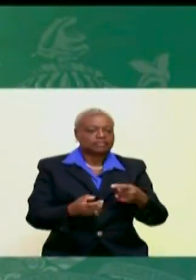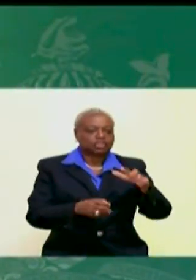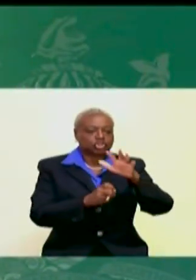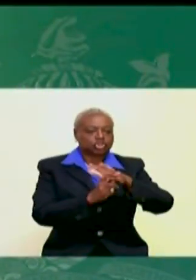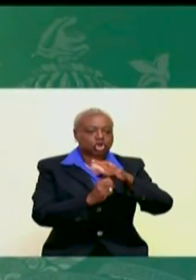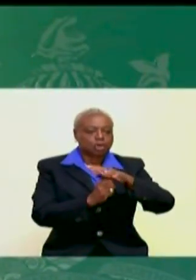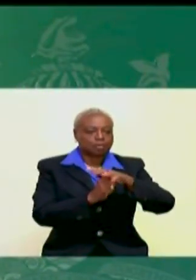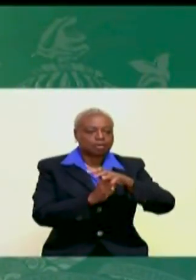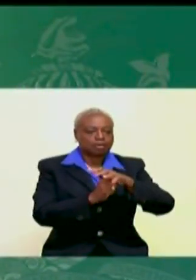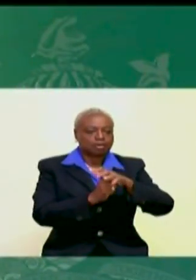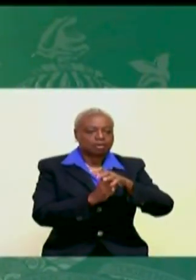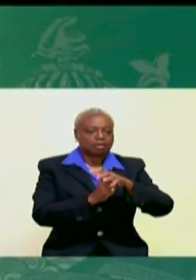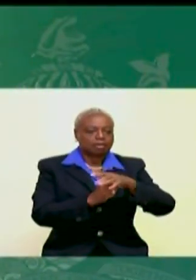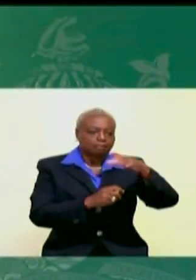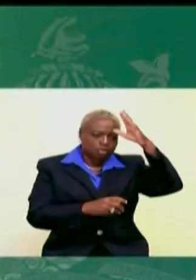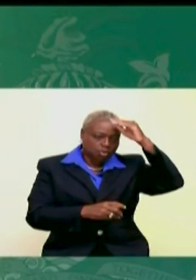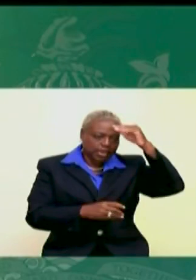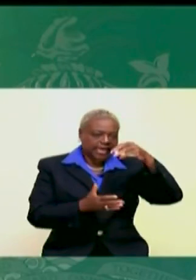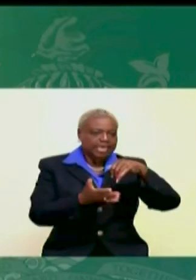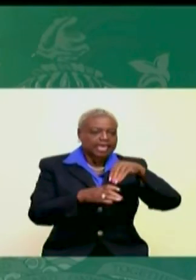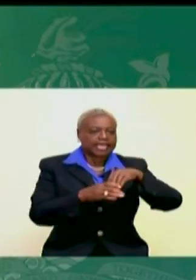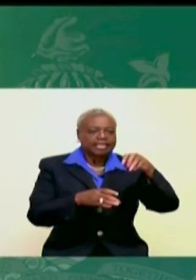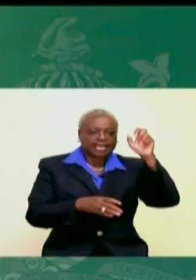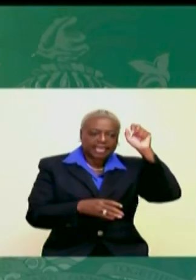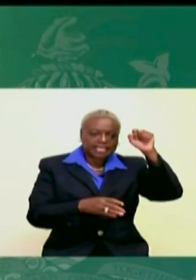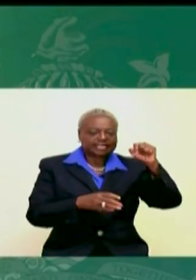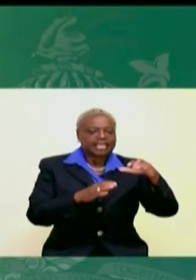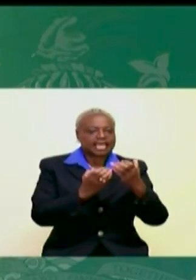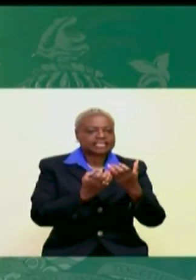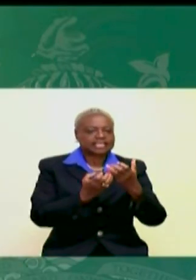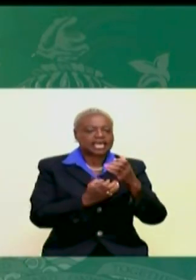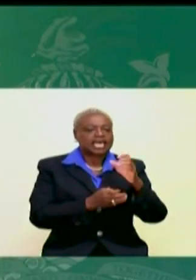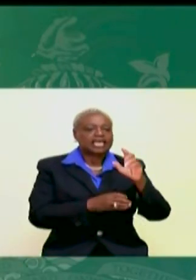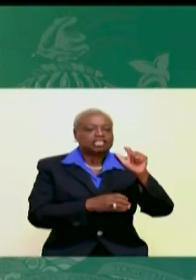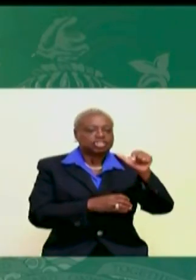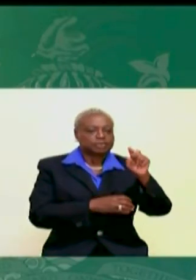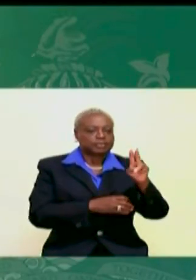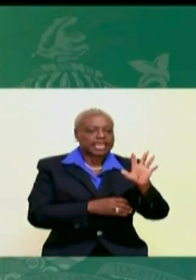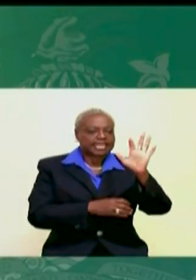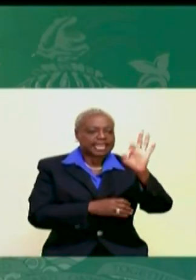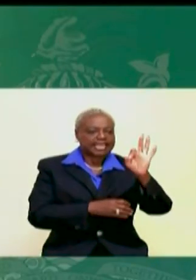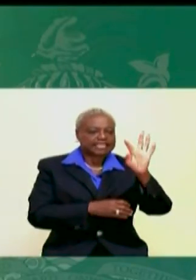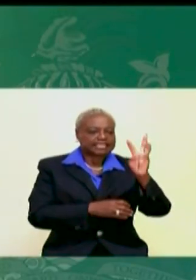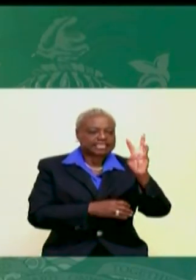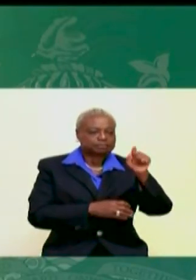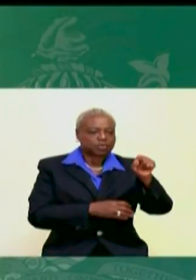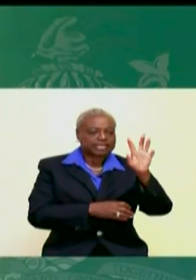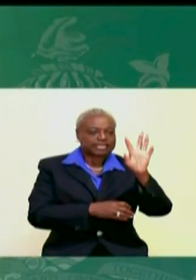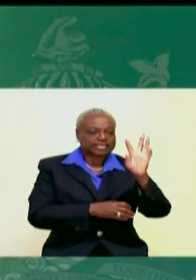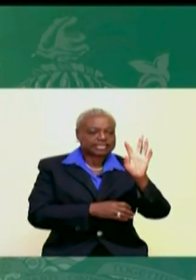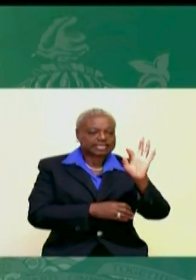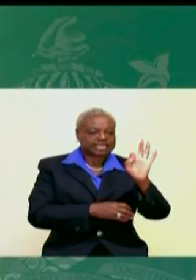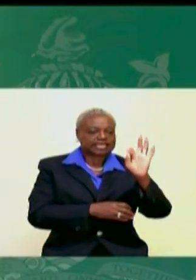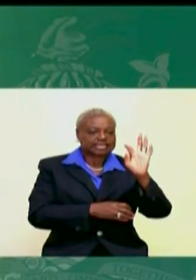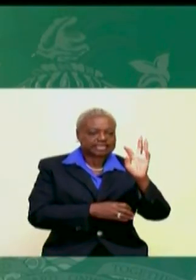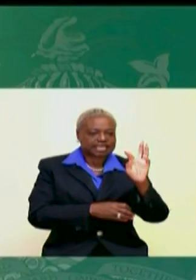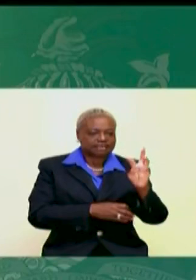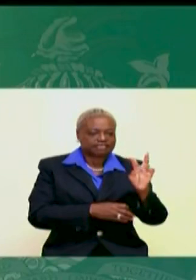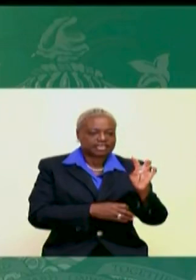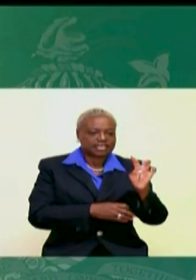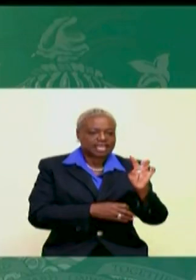achievement as the top boy in his class with a GPA of 96.67, and Layla Marie with a GPA